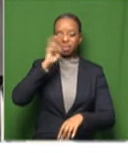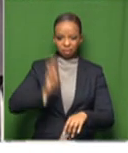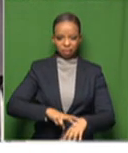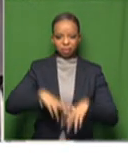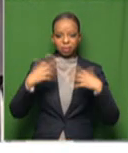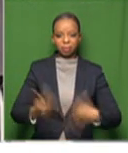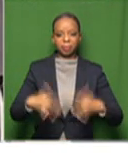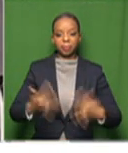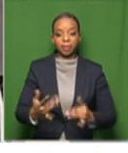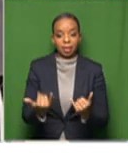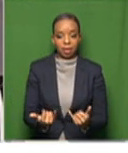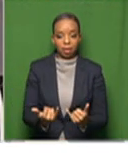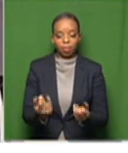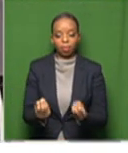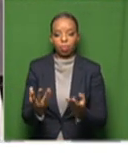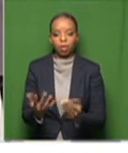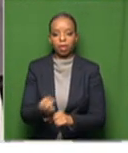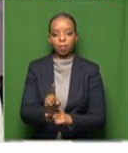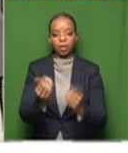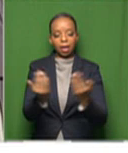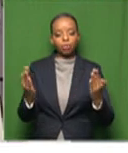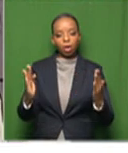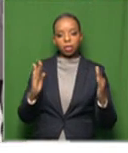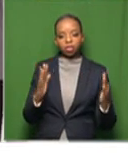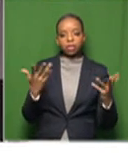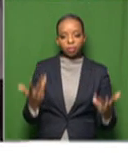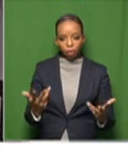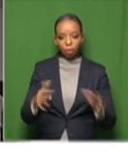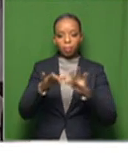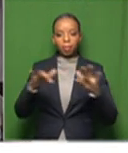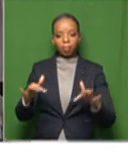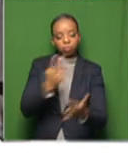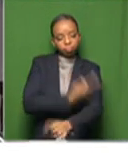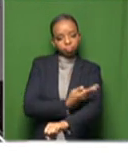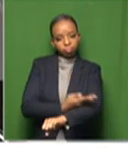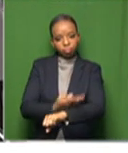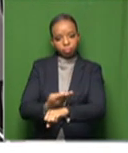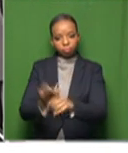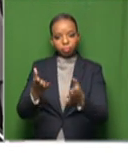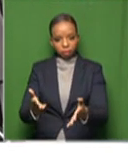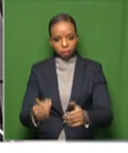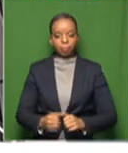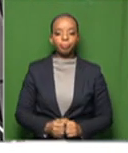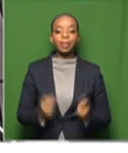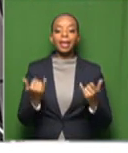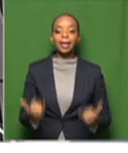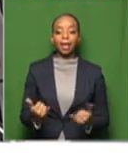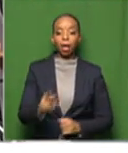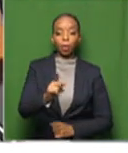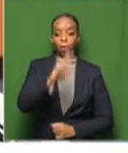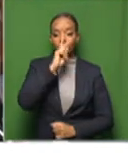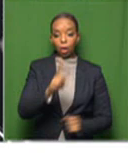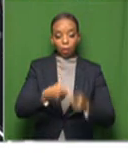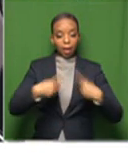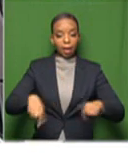kind of isolation to the patients that are going to be here. So in a sense, you are looking at us now having engaged